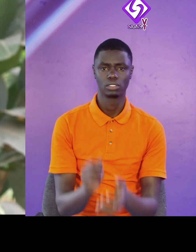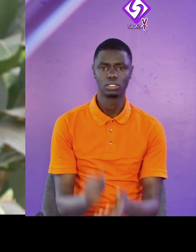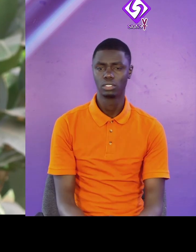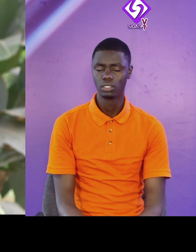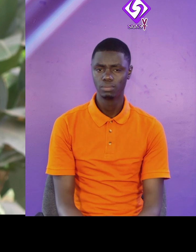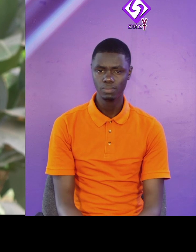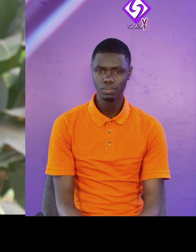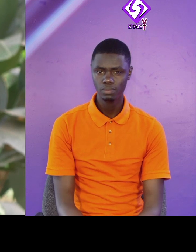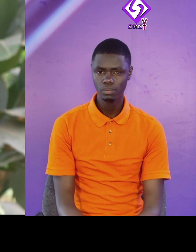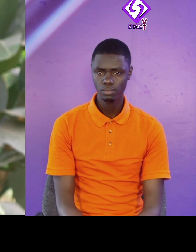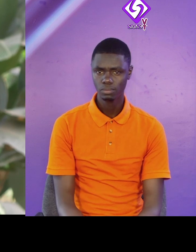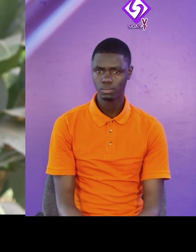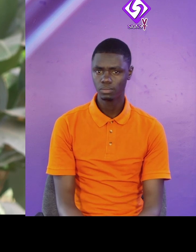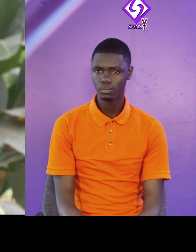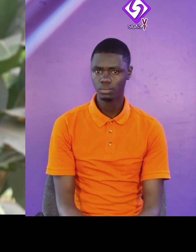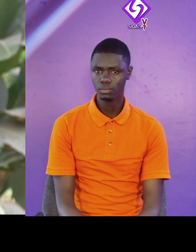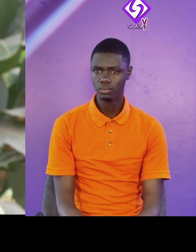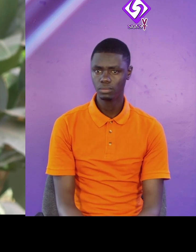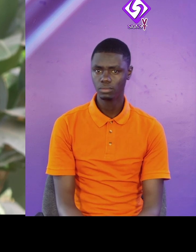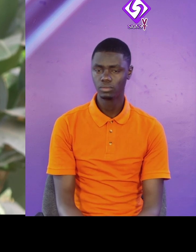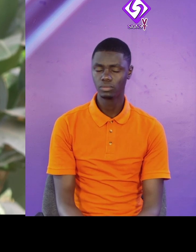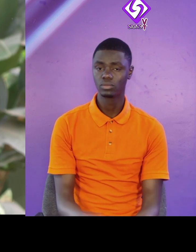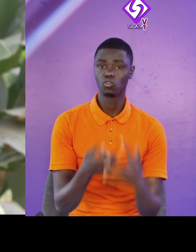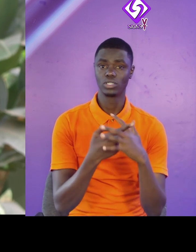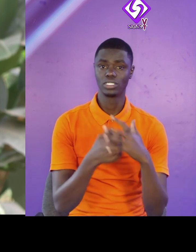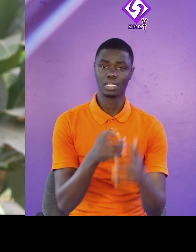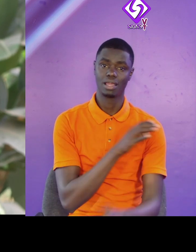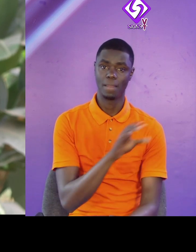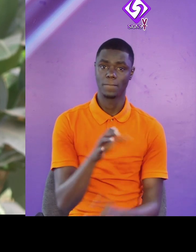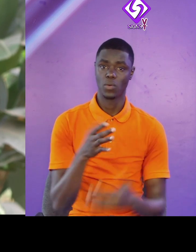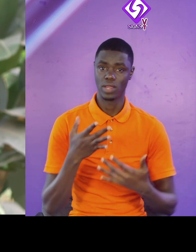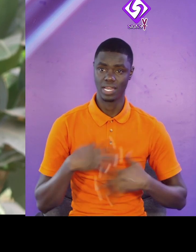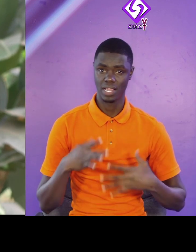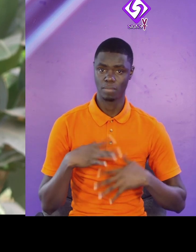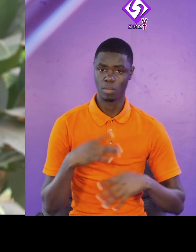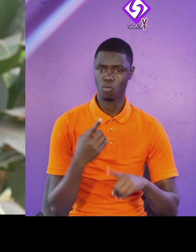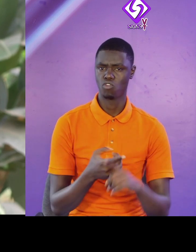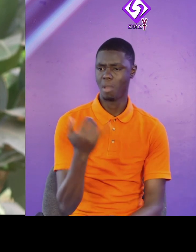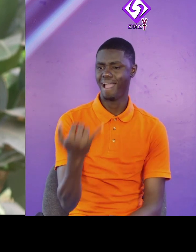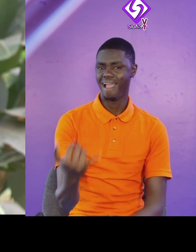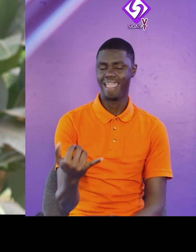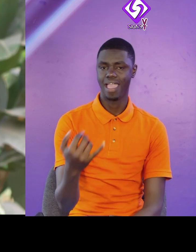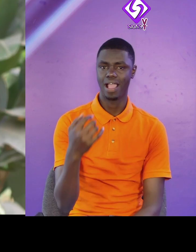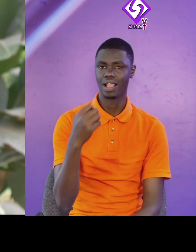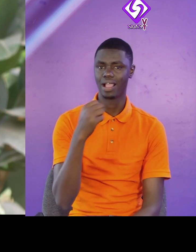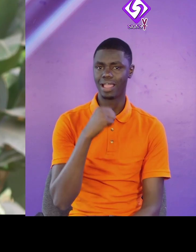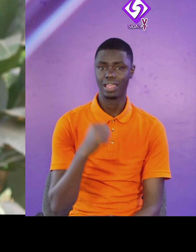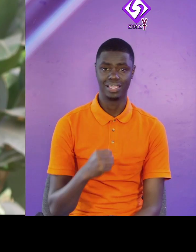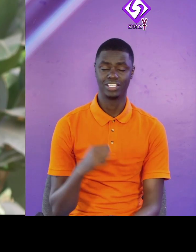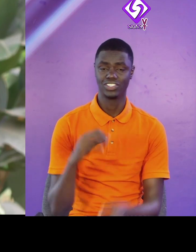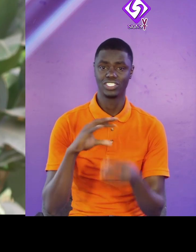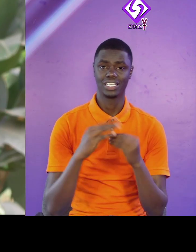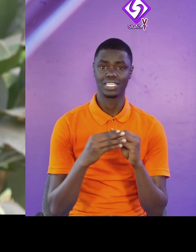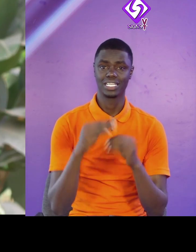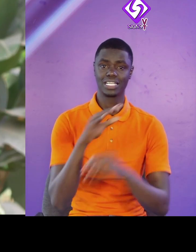So, really, if we start empowering people from an early age and creating